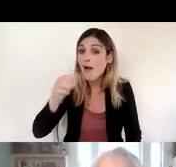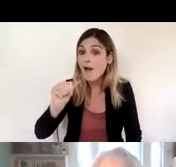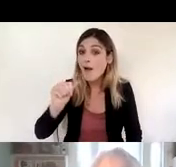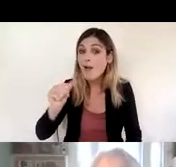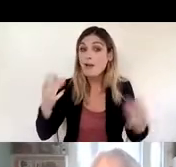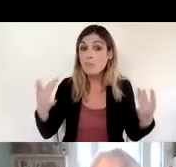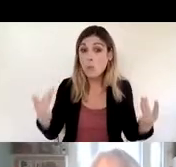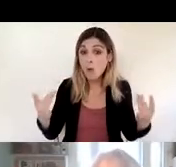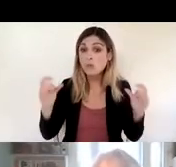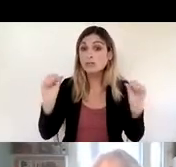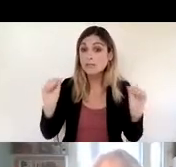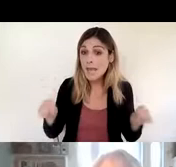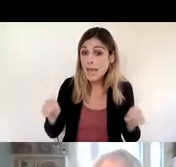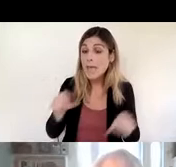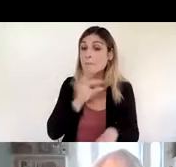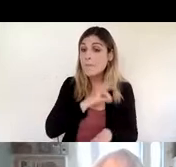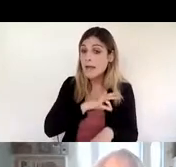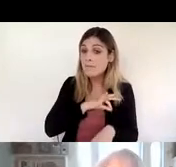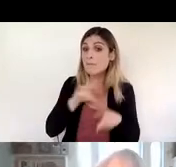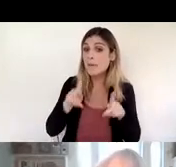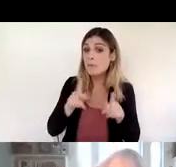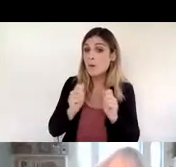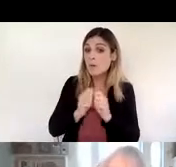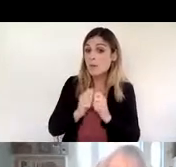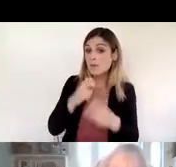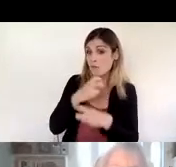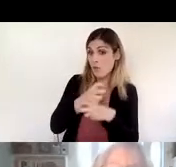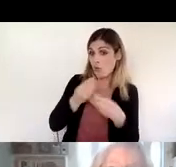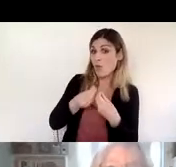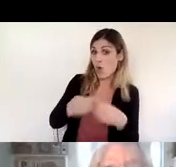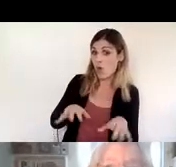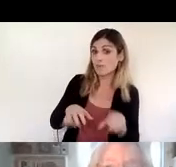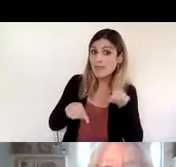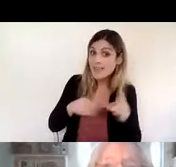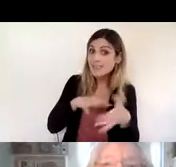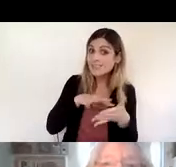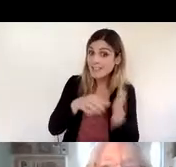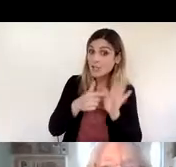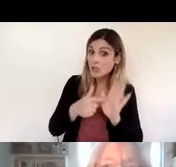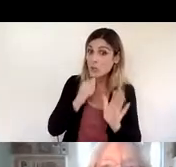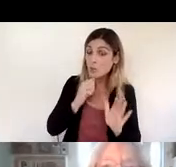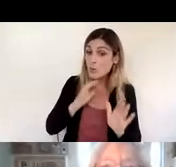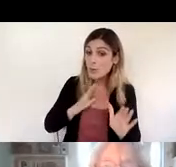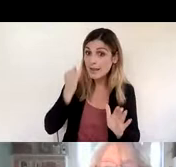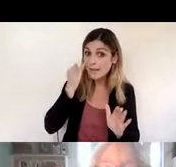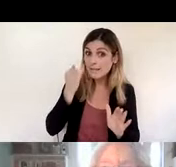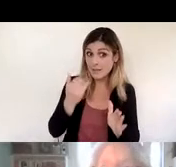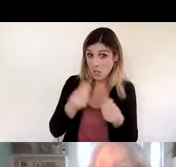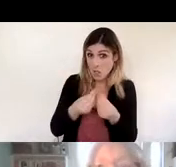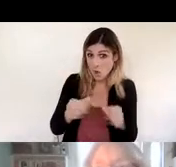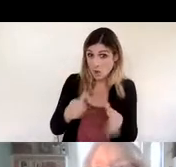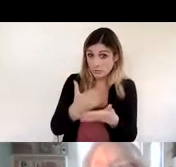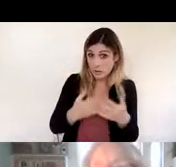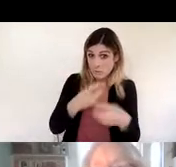loss or even significant bone loss. This study showed that women who had lost bone matter actually were able